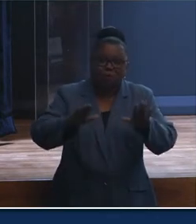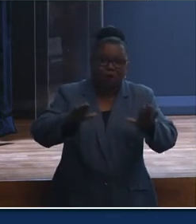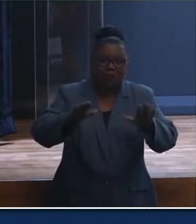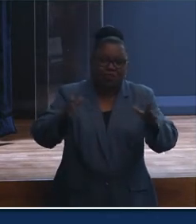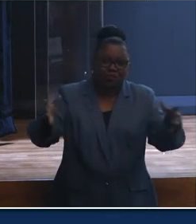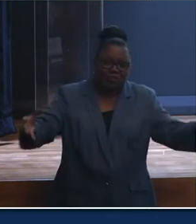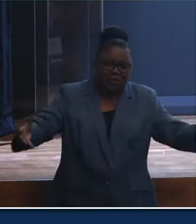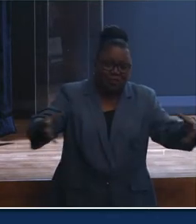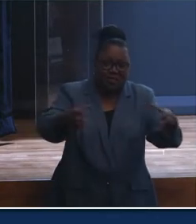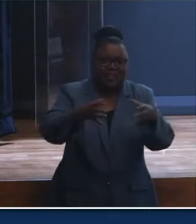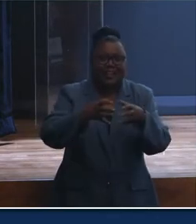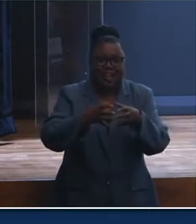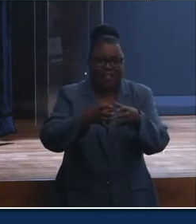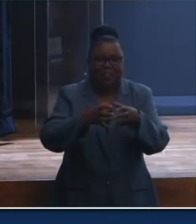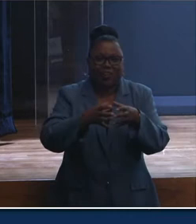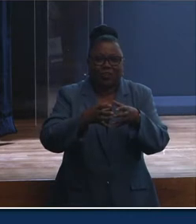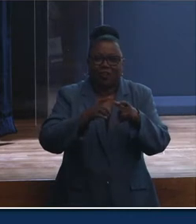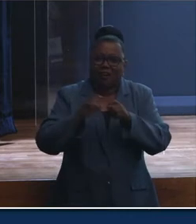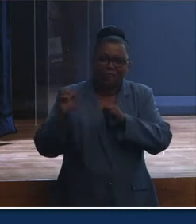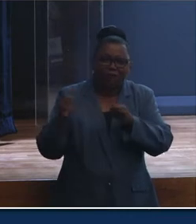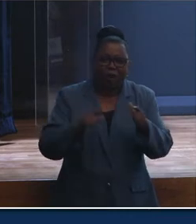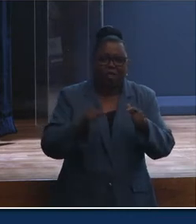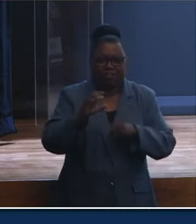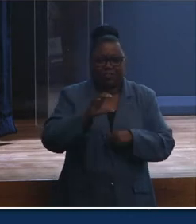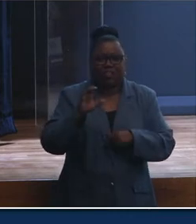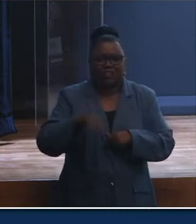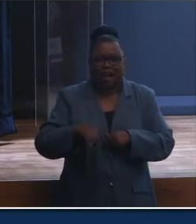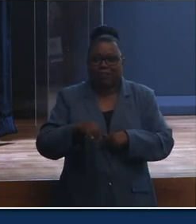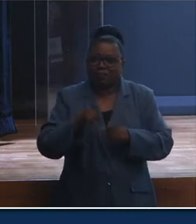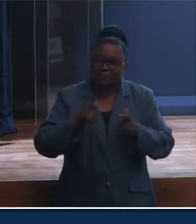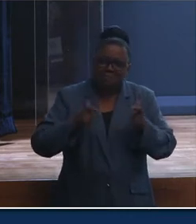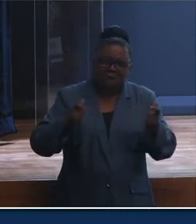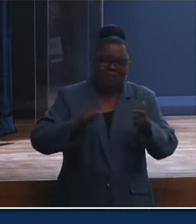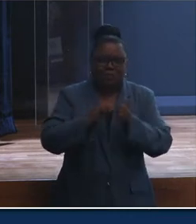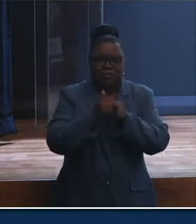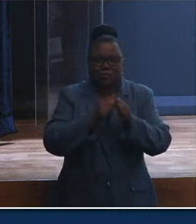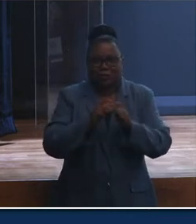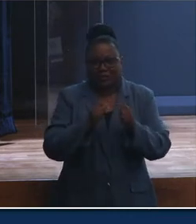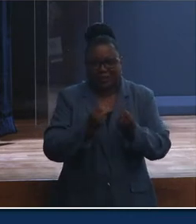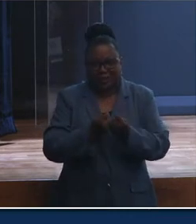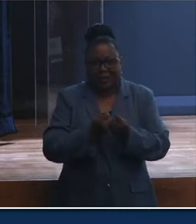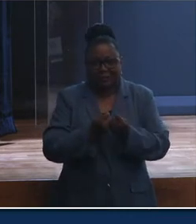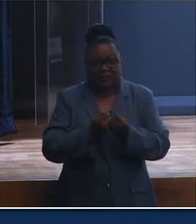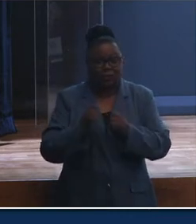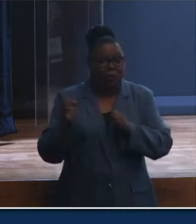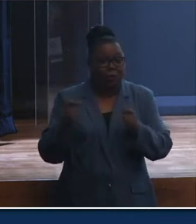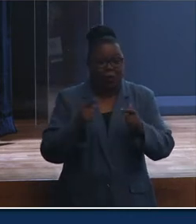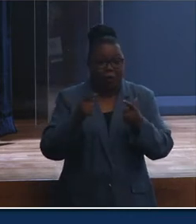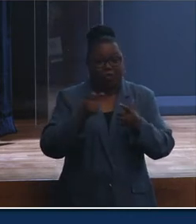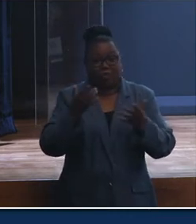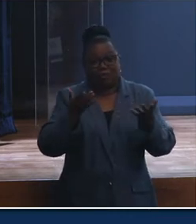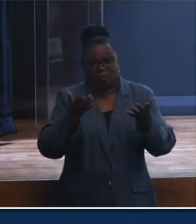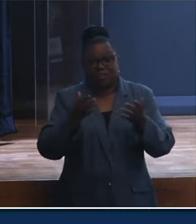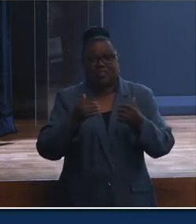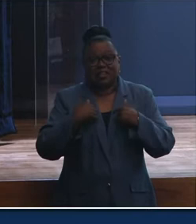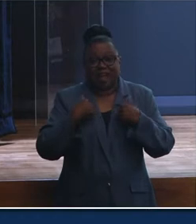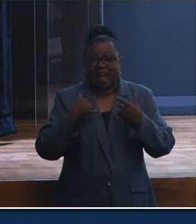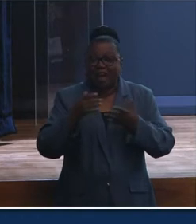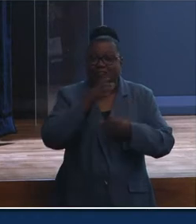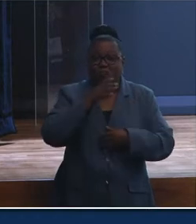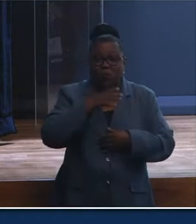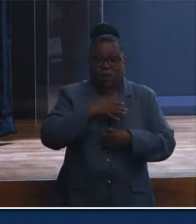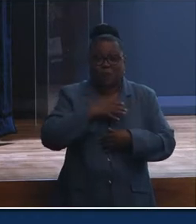coming together of all of Chicago's major sports teams, all of which have